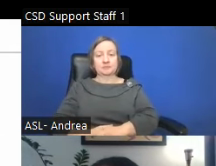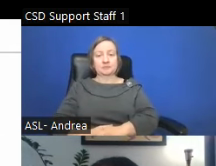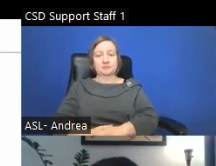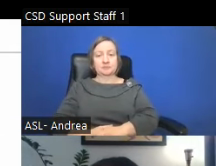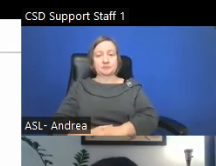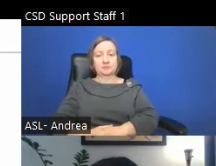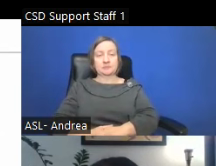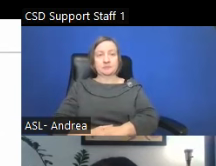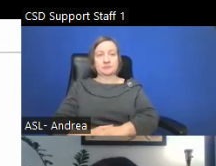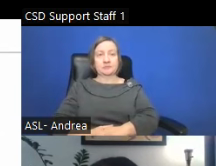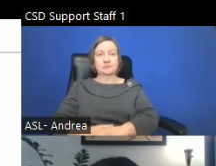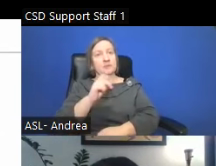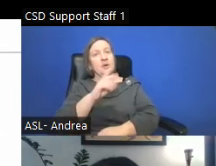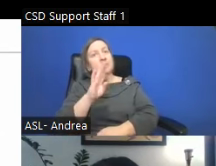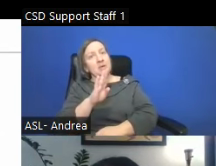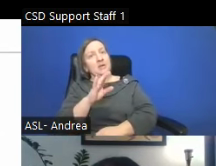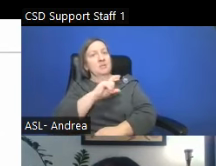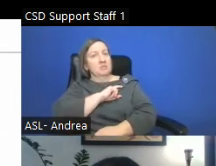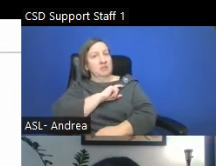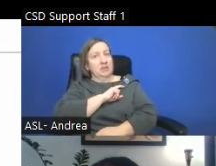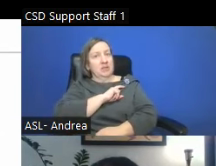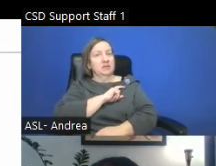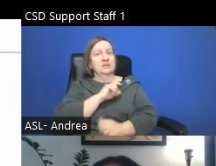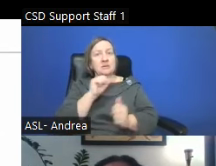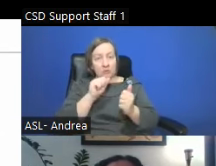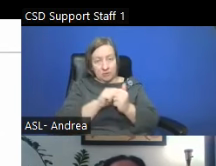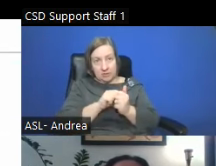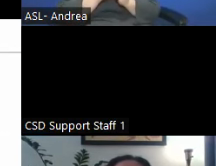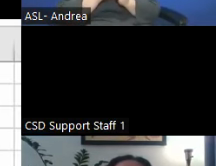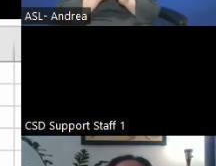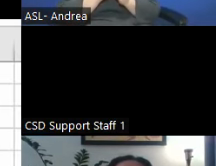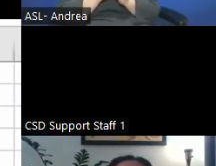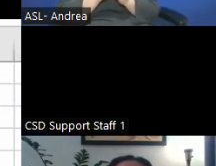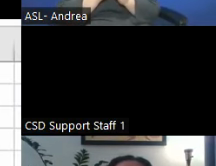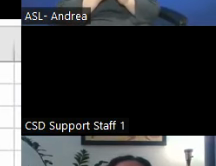All right. B, police officers with,